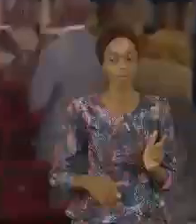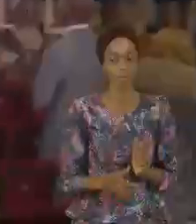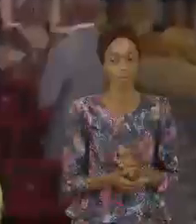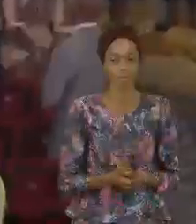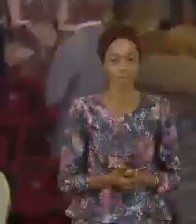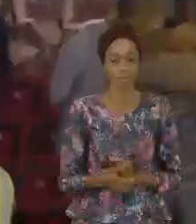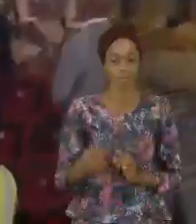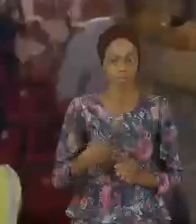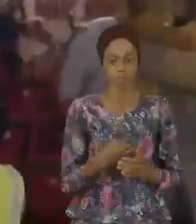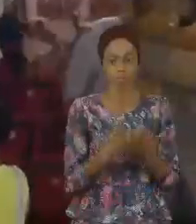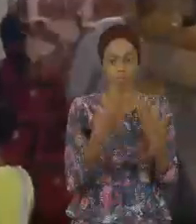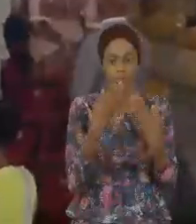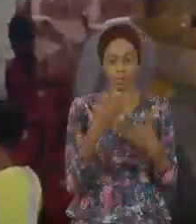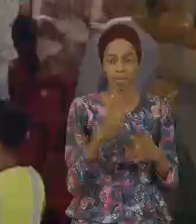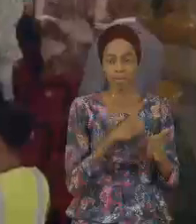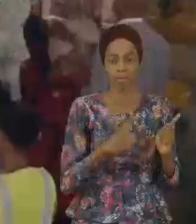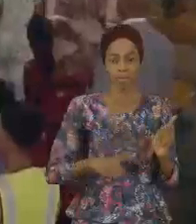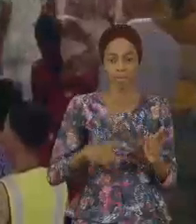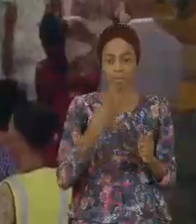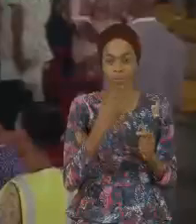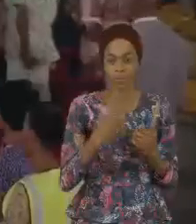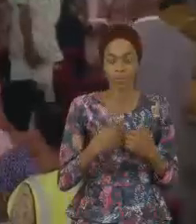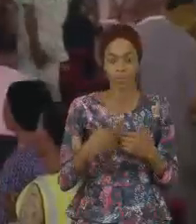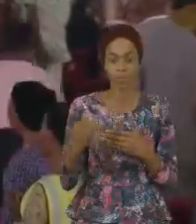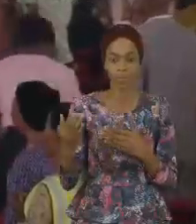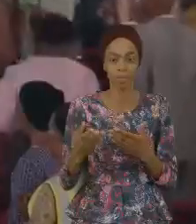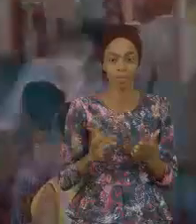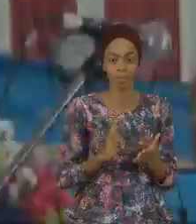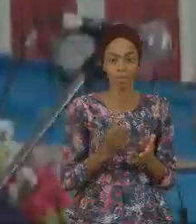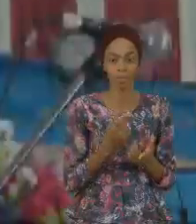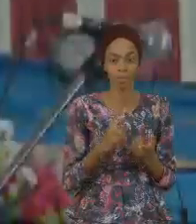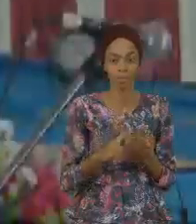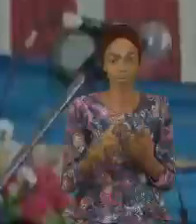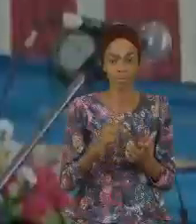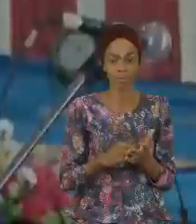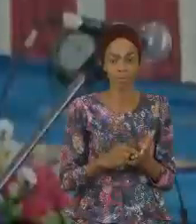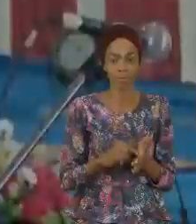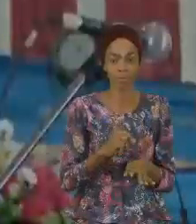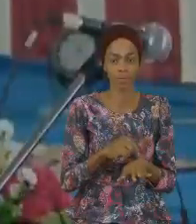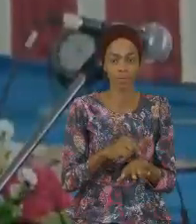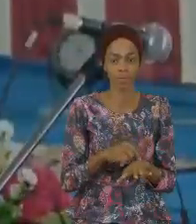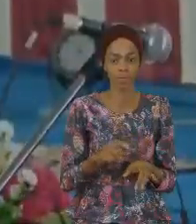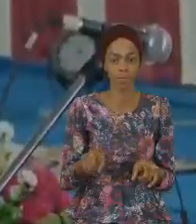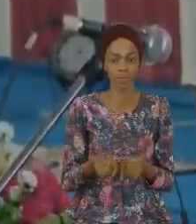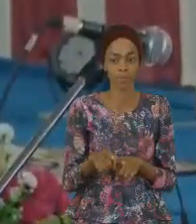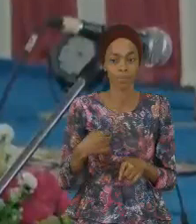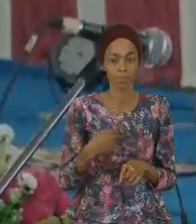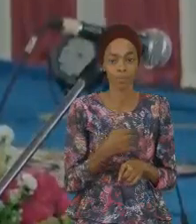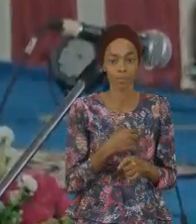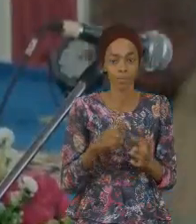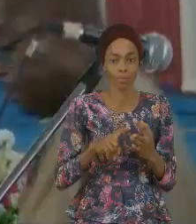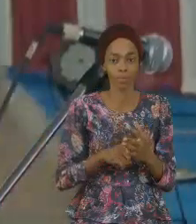Thank the Lord who has brought us to this session as we begin